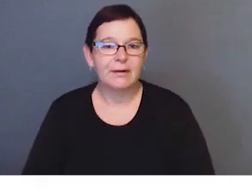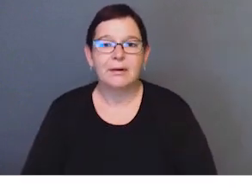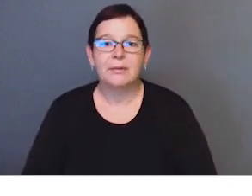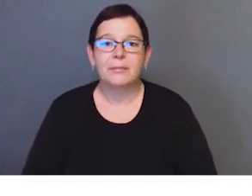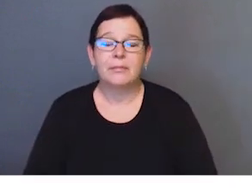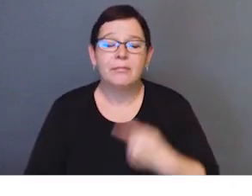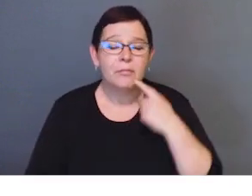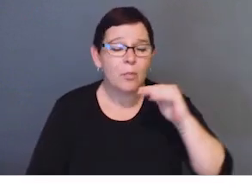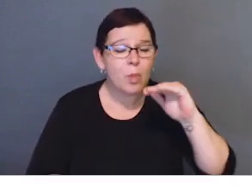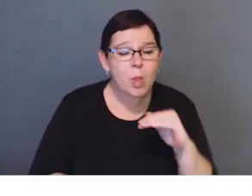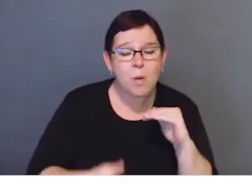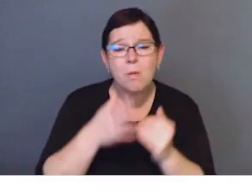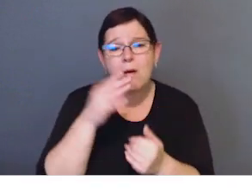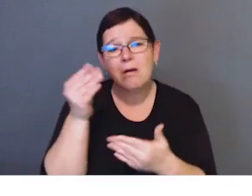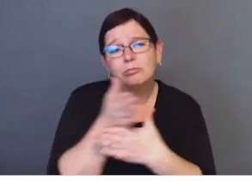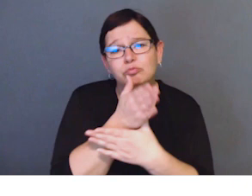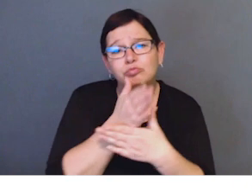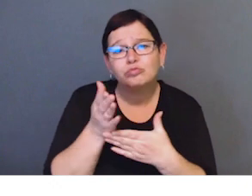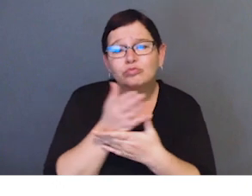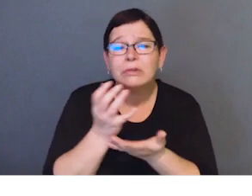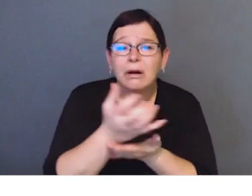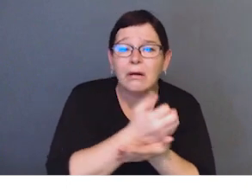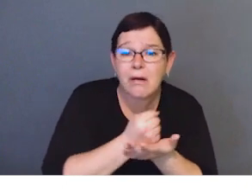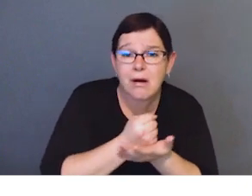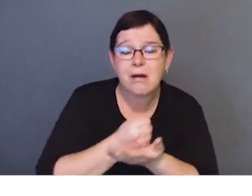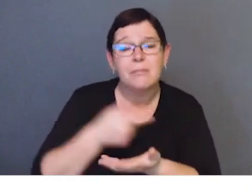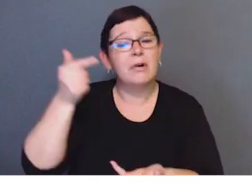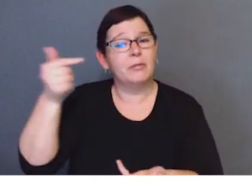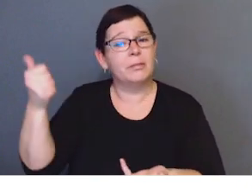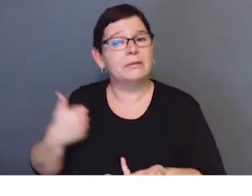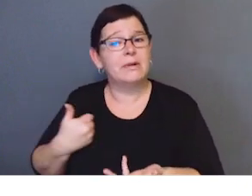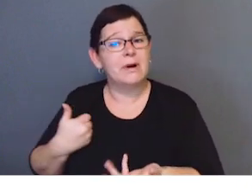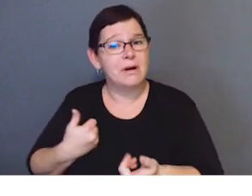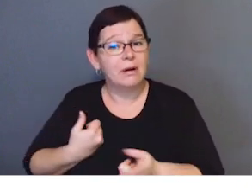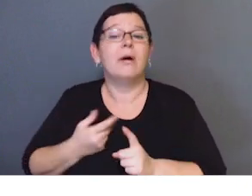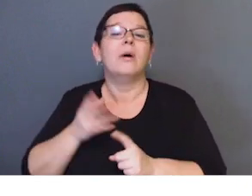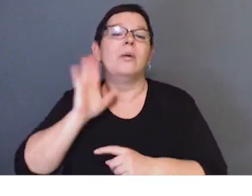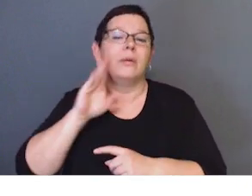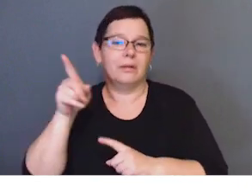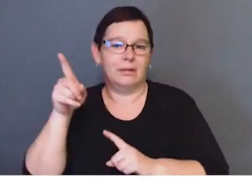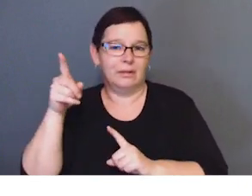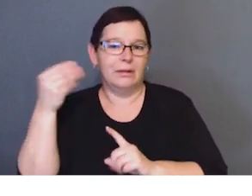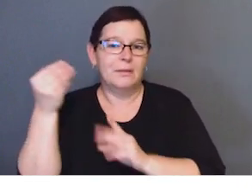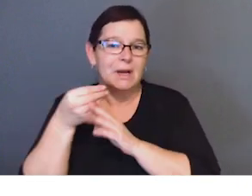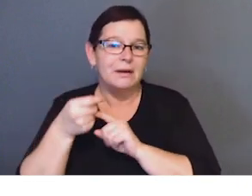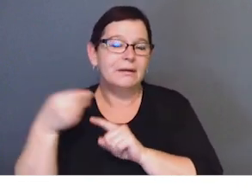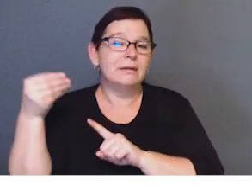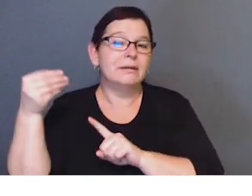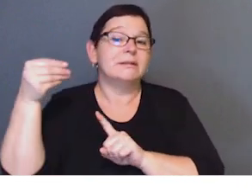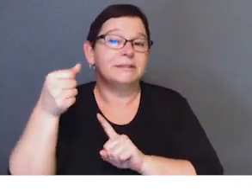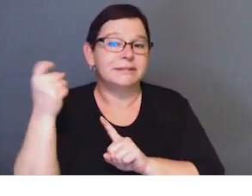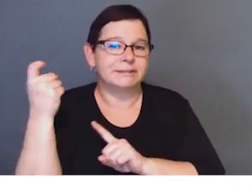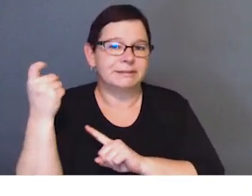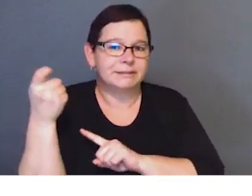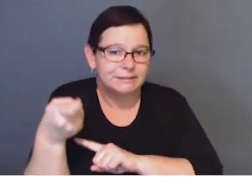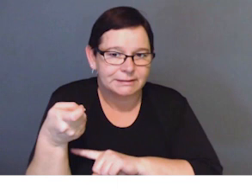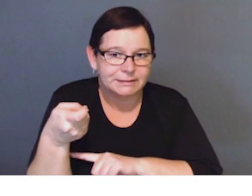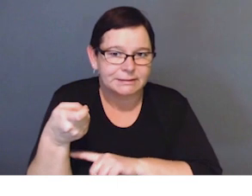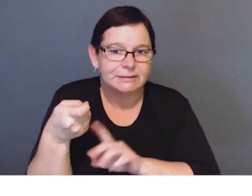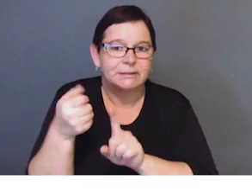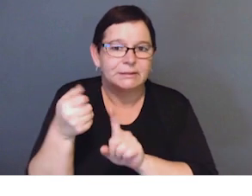Canada will also pay into the RDSP with the Canada Disability Savings Bond of up